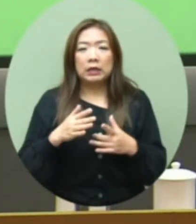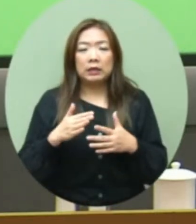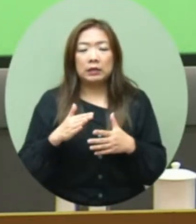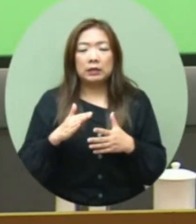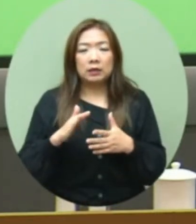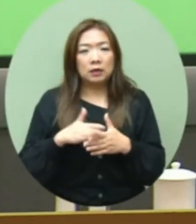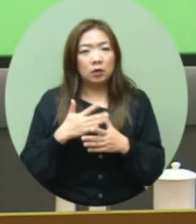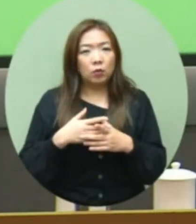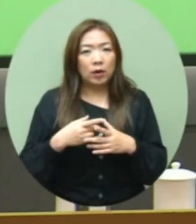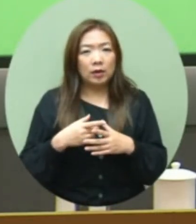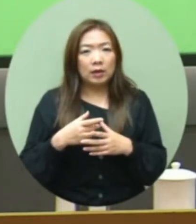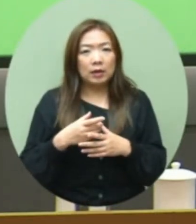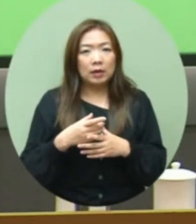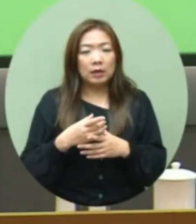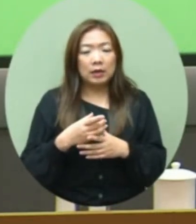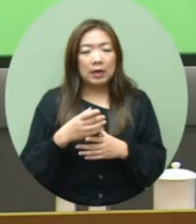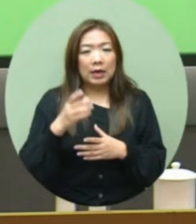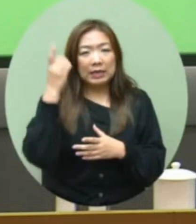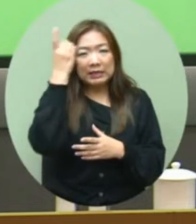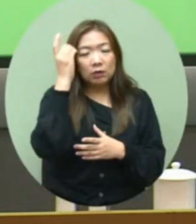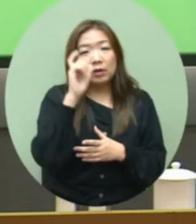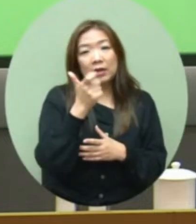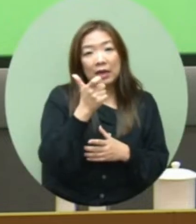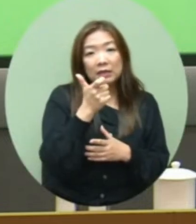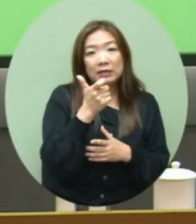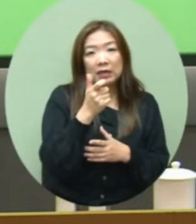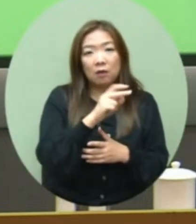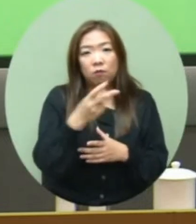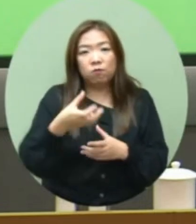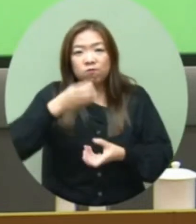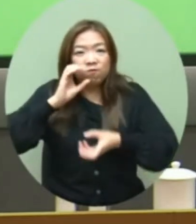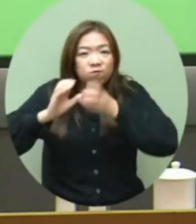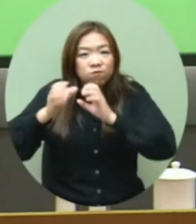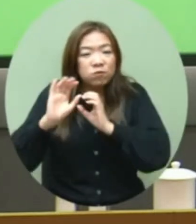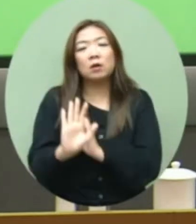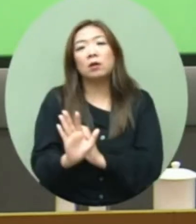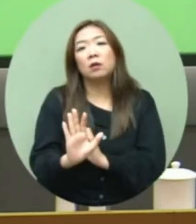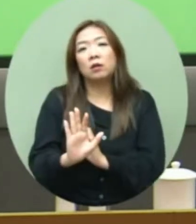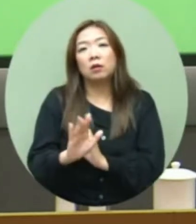zero consumption of alcohol. We talk about